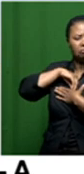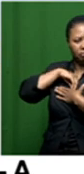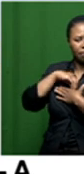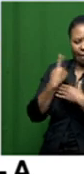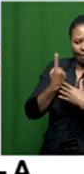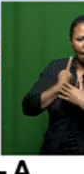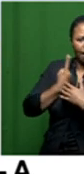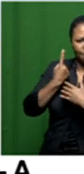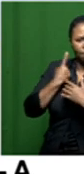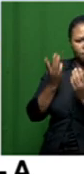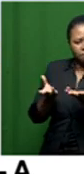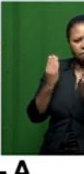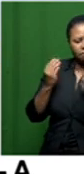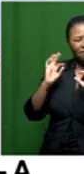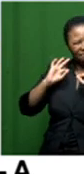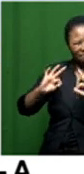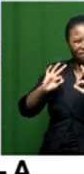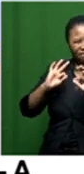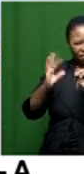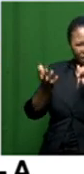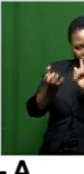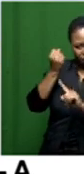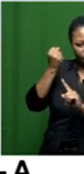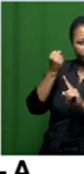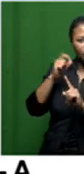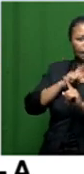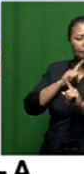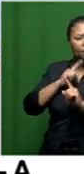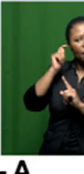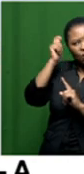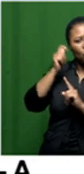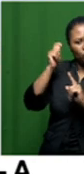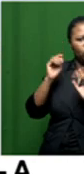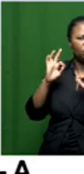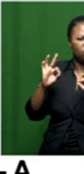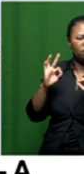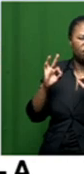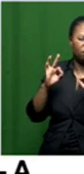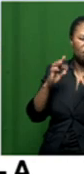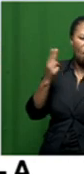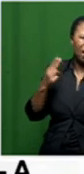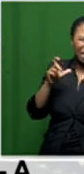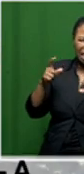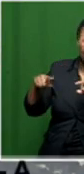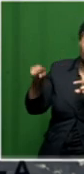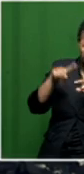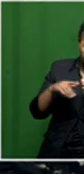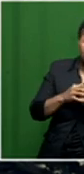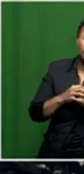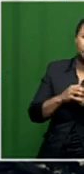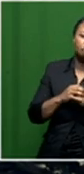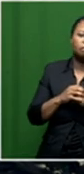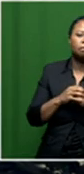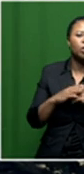inner purpose. I feel like the work has been therapeutic for a lot of the artists, whether it is really coming into